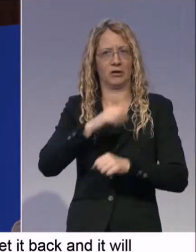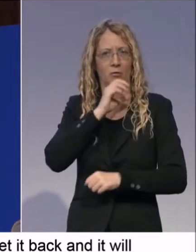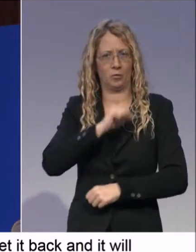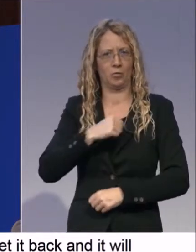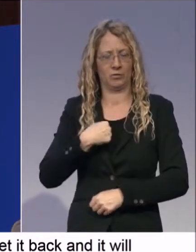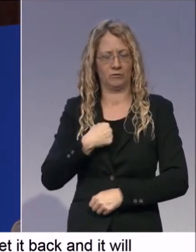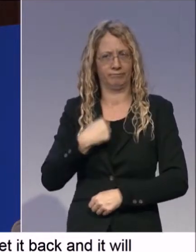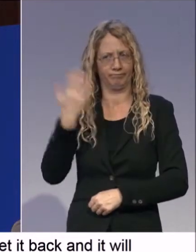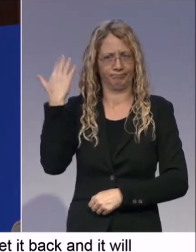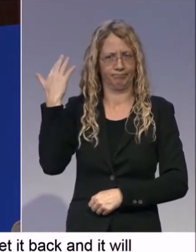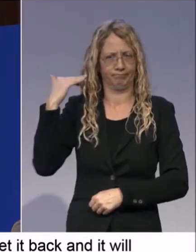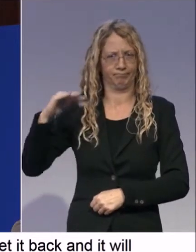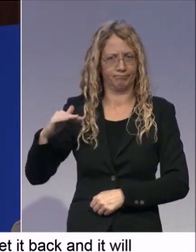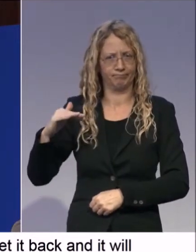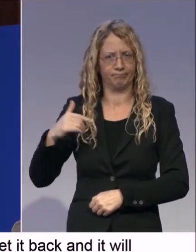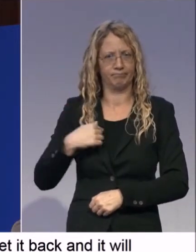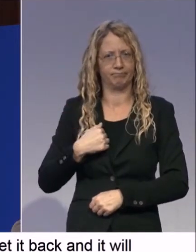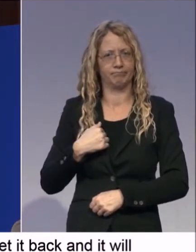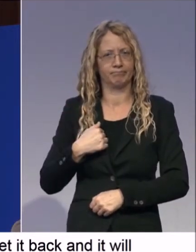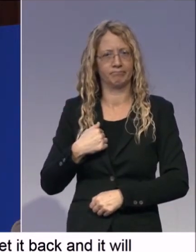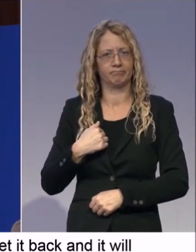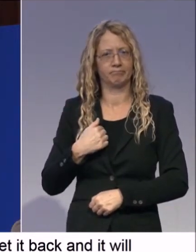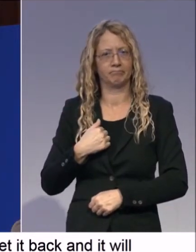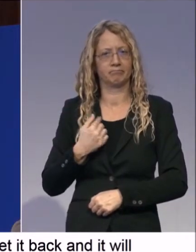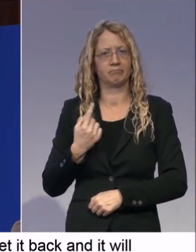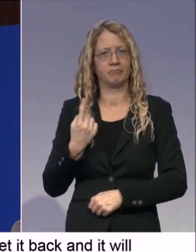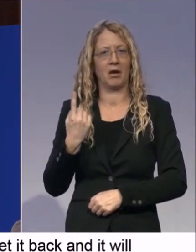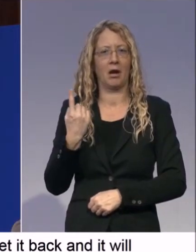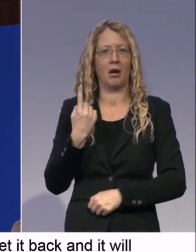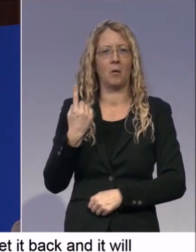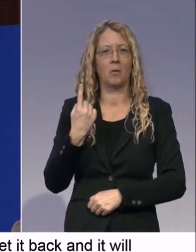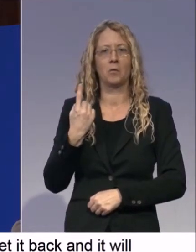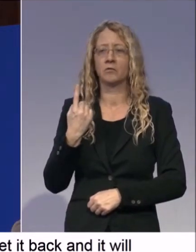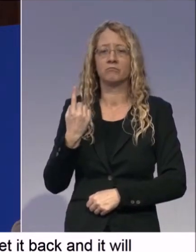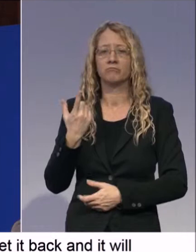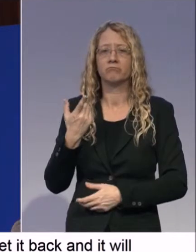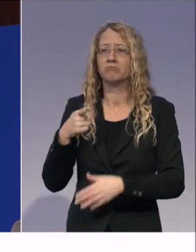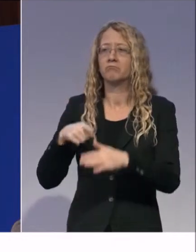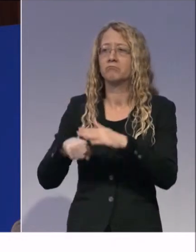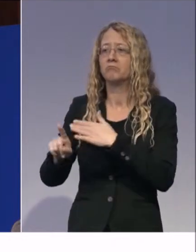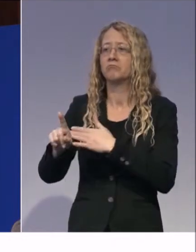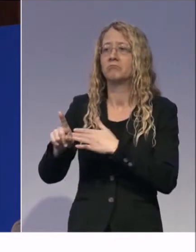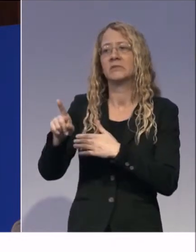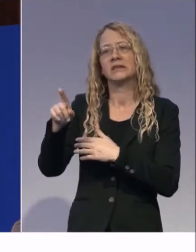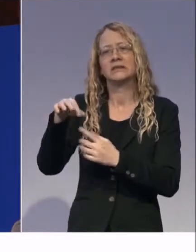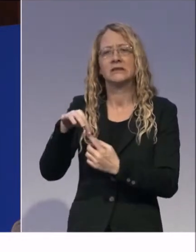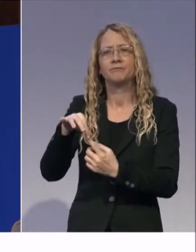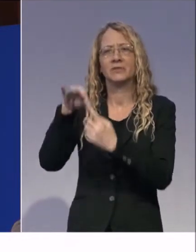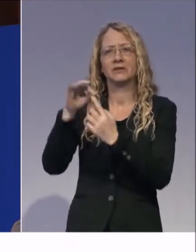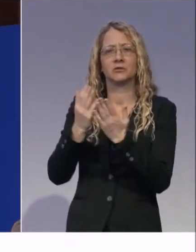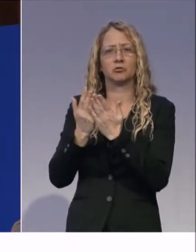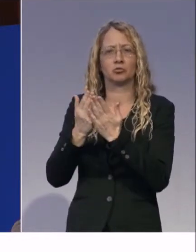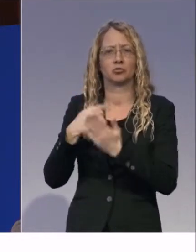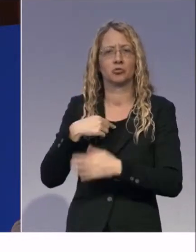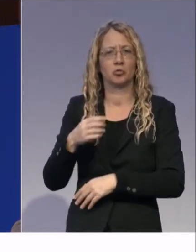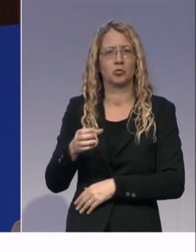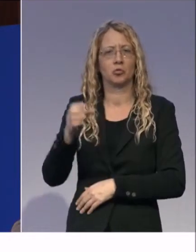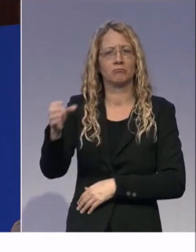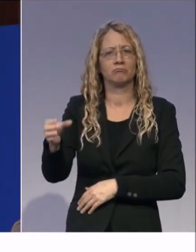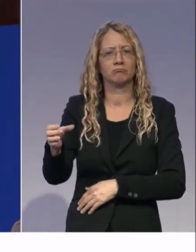I learned in a special school, and I wanted to integrate it in a regular